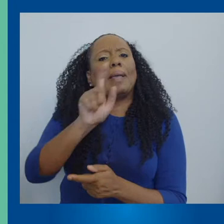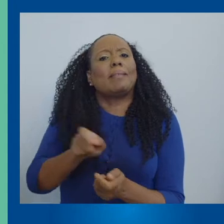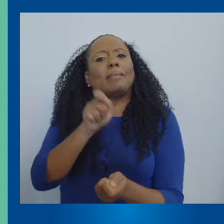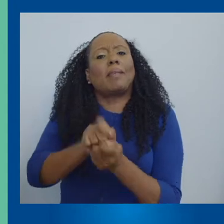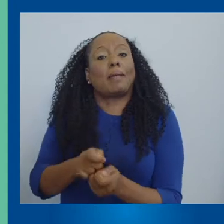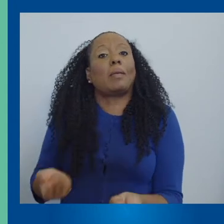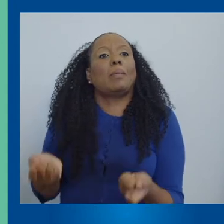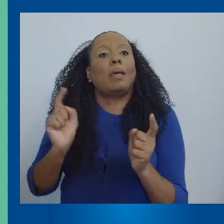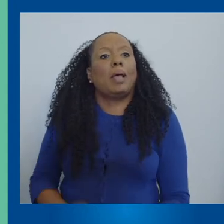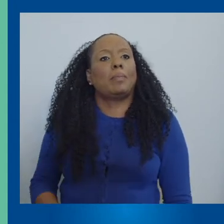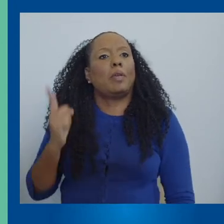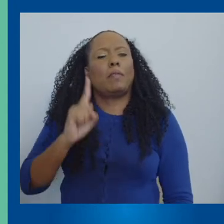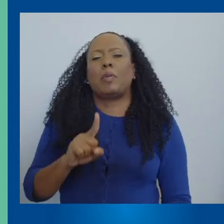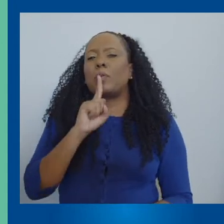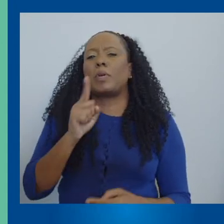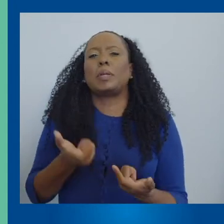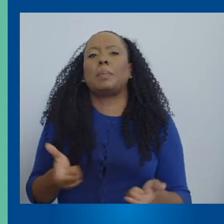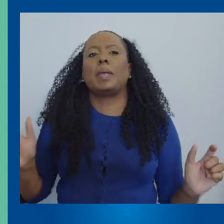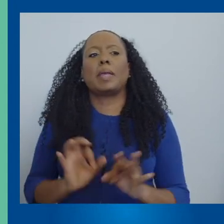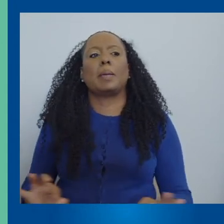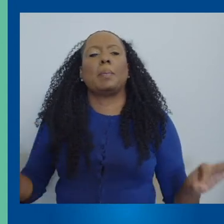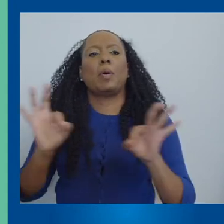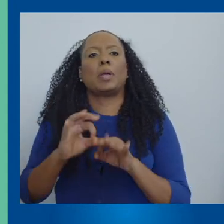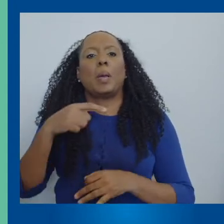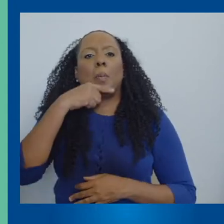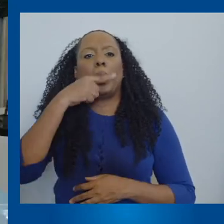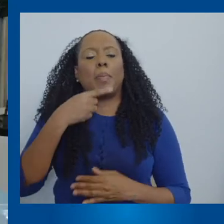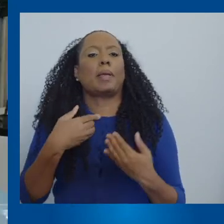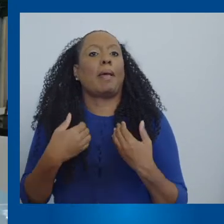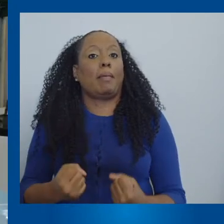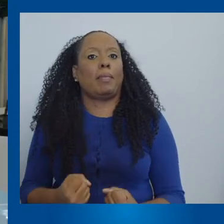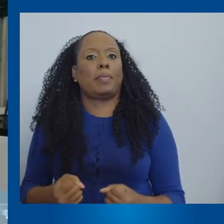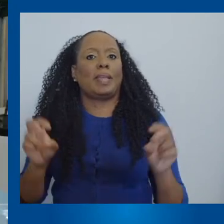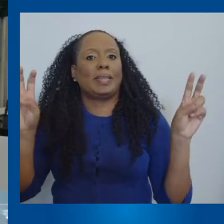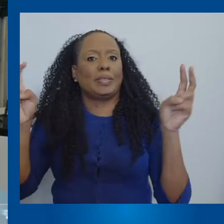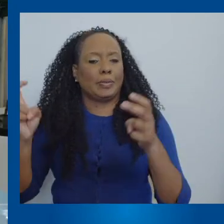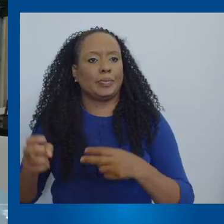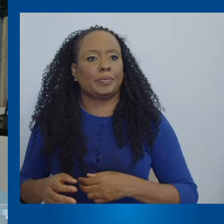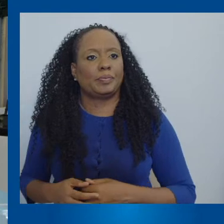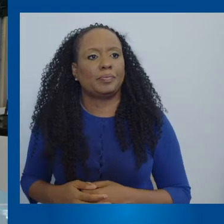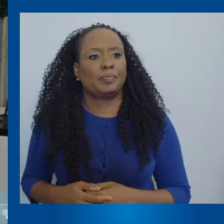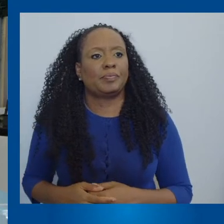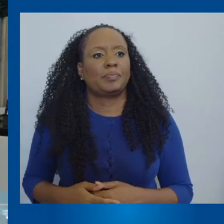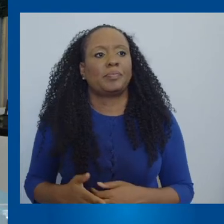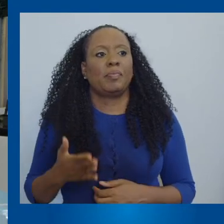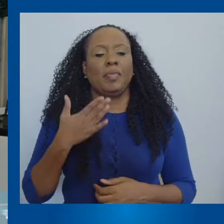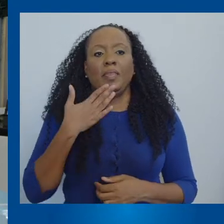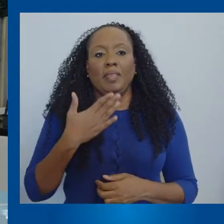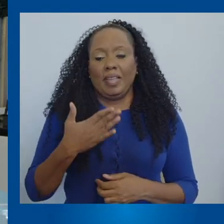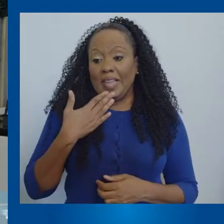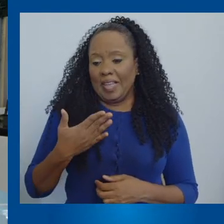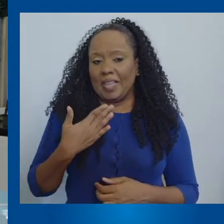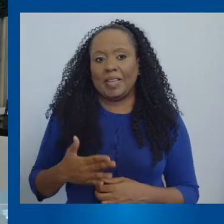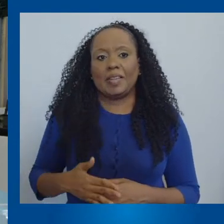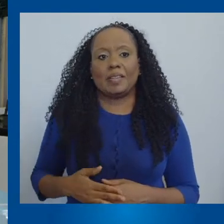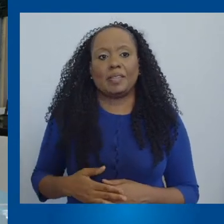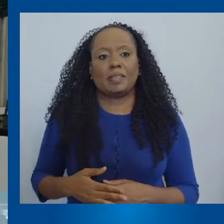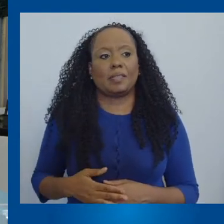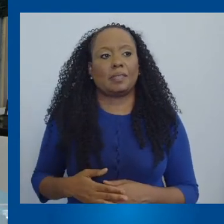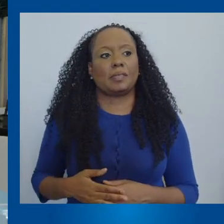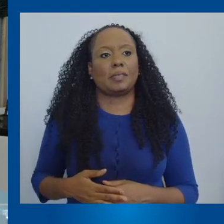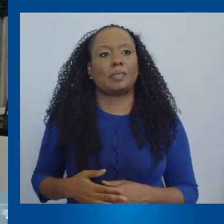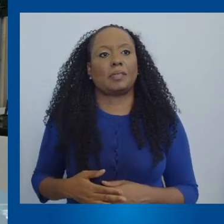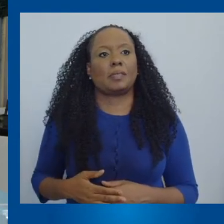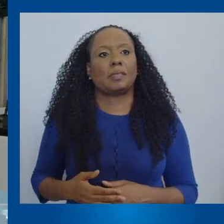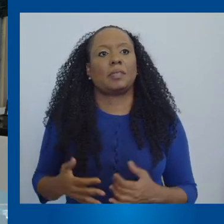critical public health issue. Very much, Professor. Thank you very much for your expertise. I'd like to end